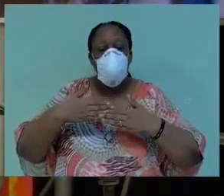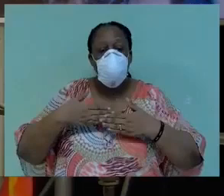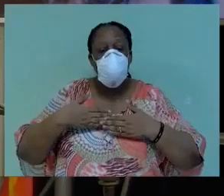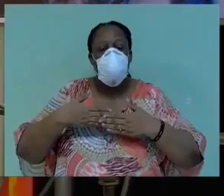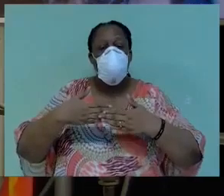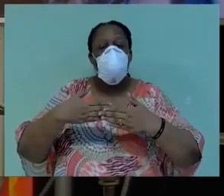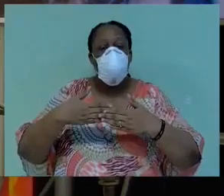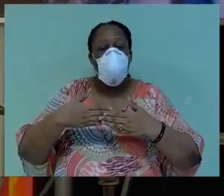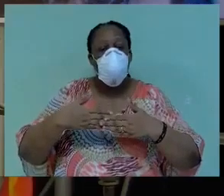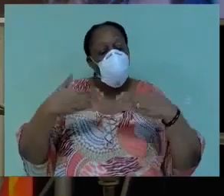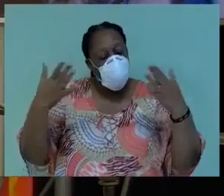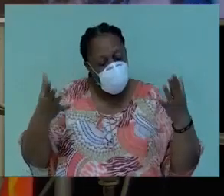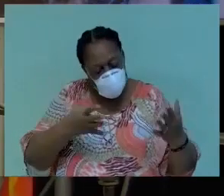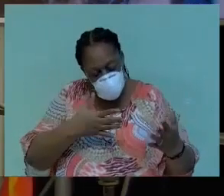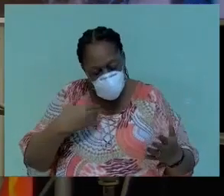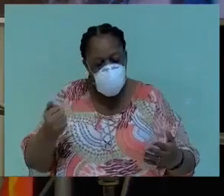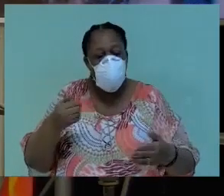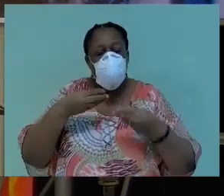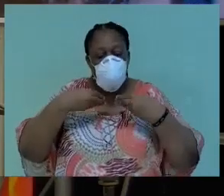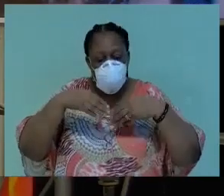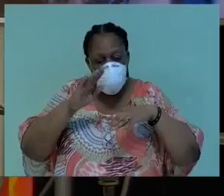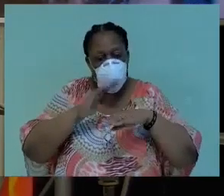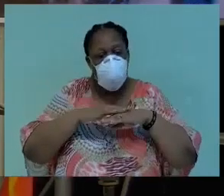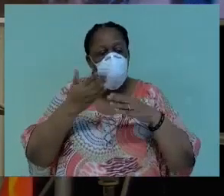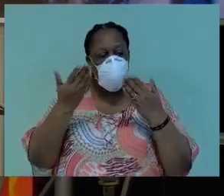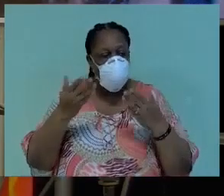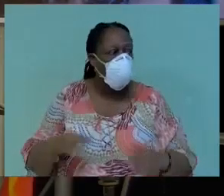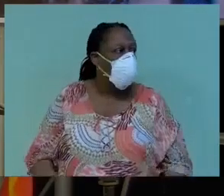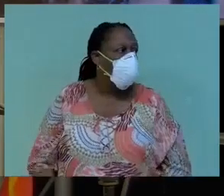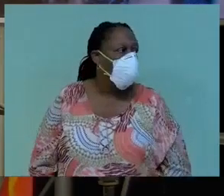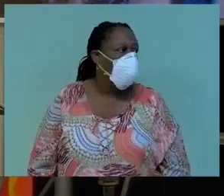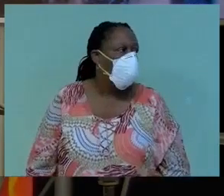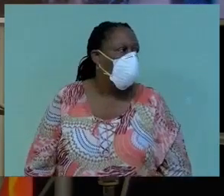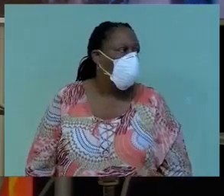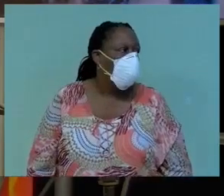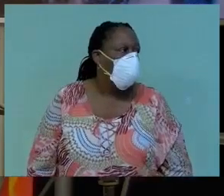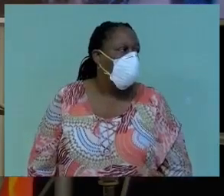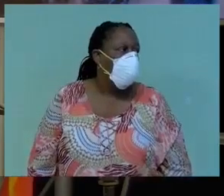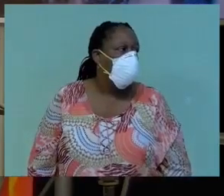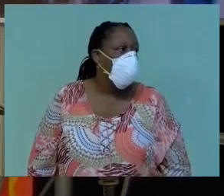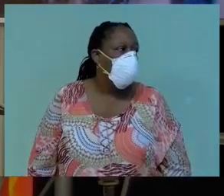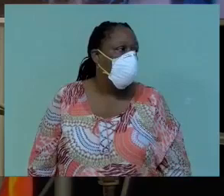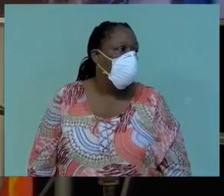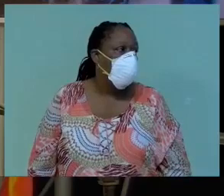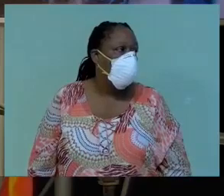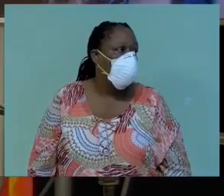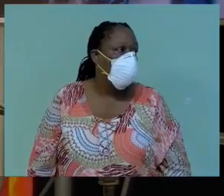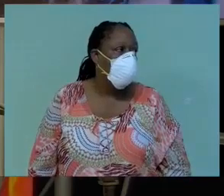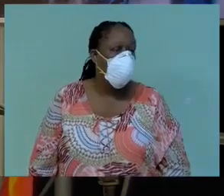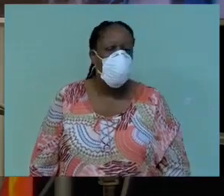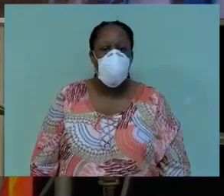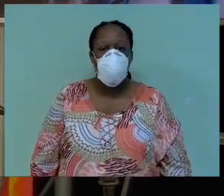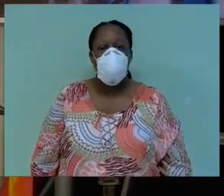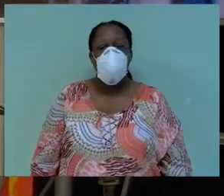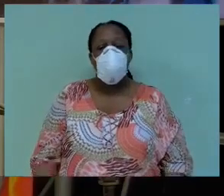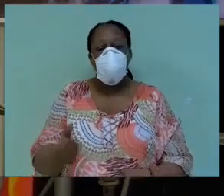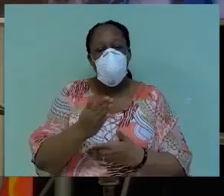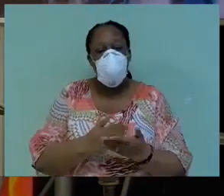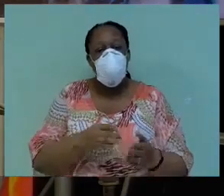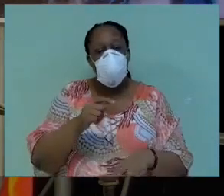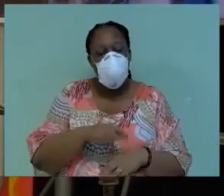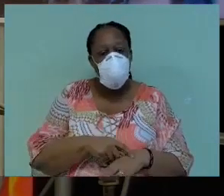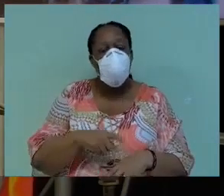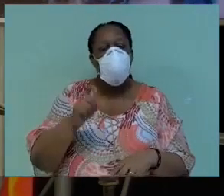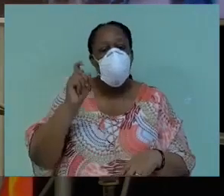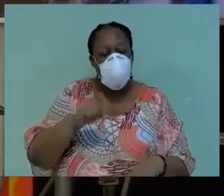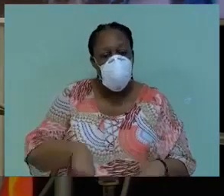who are not accustomed to have anything on their face, and some of them have underlying health conditions and they cannot keep a mask on for an hour, 2